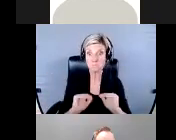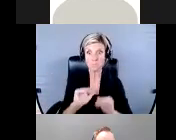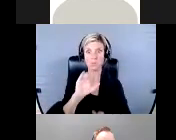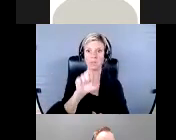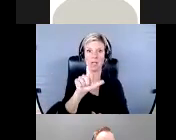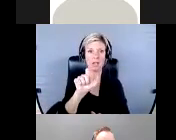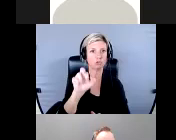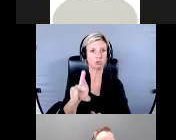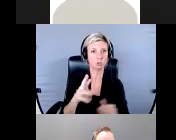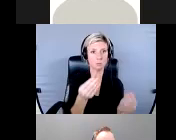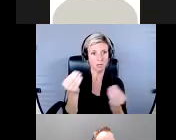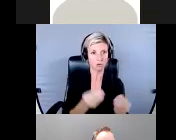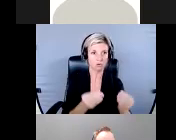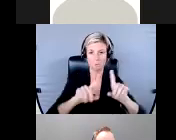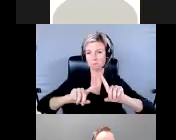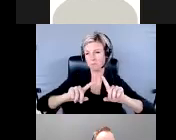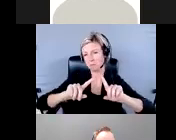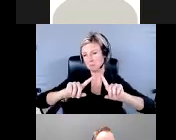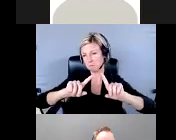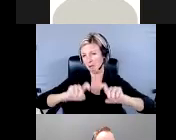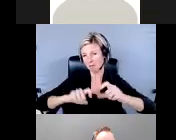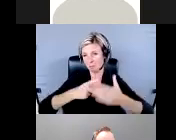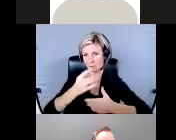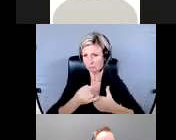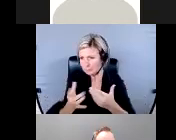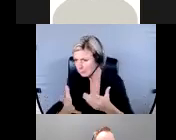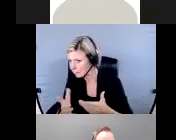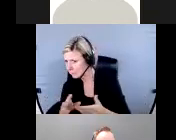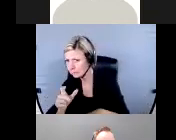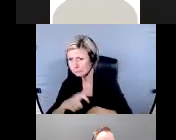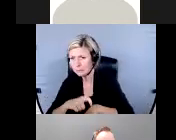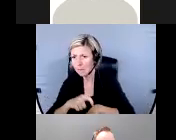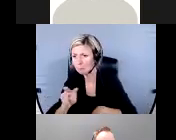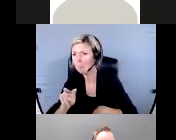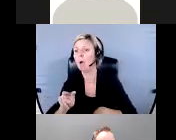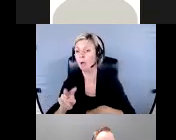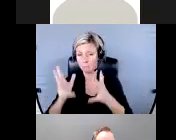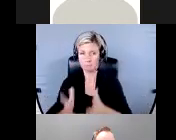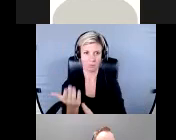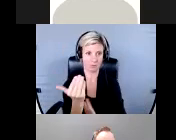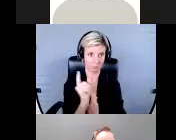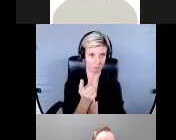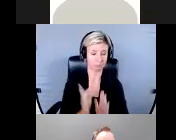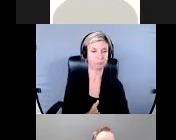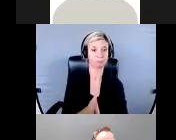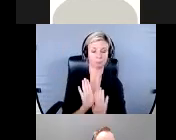got, we have about 15 minutes left. So this is the